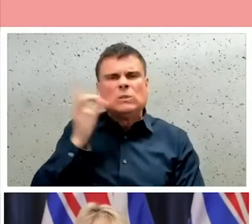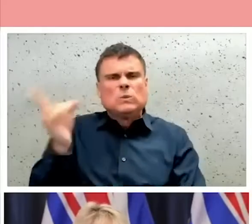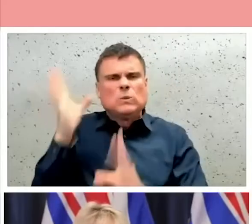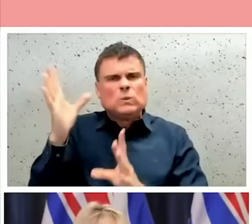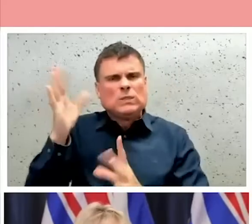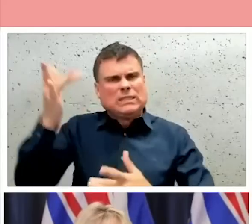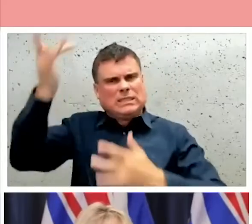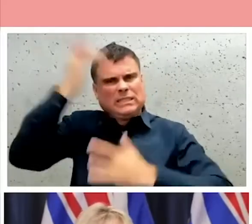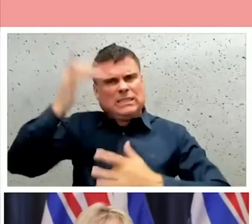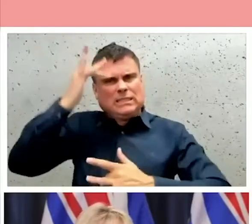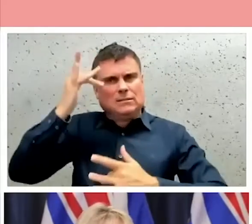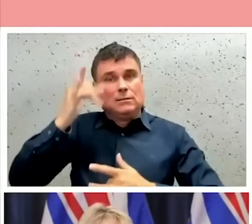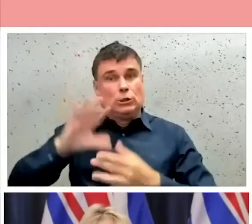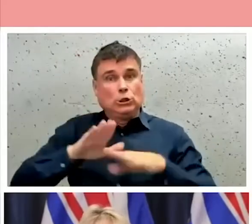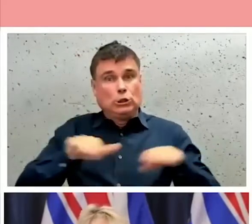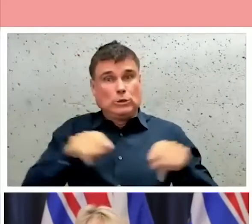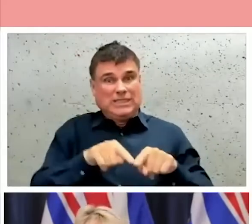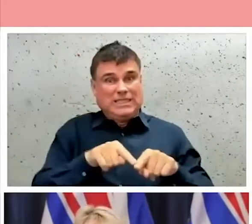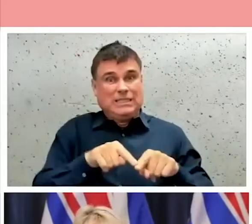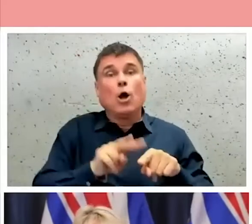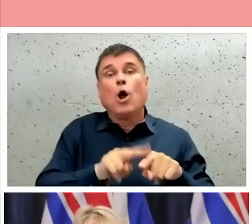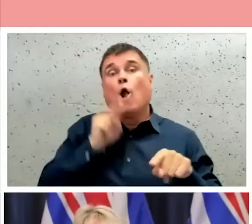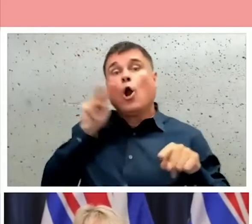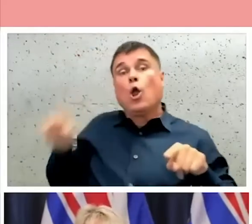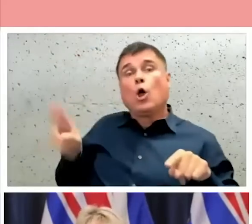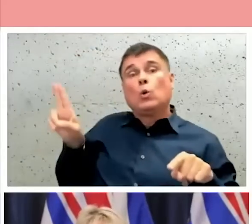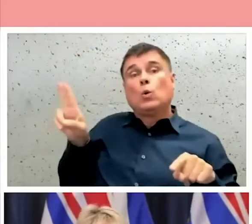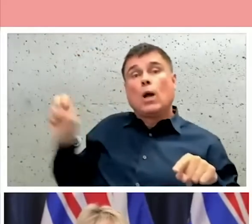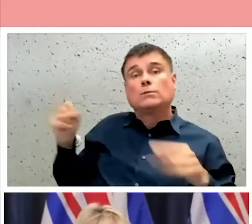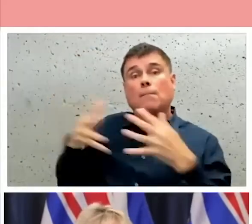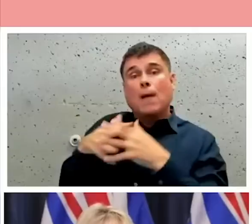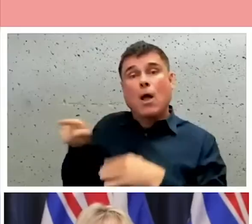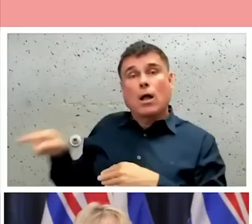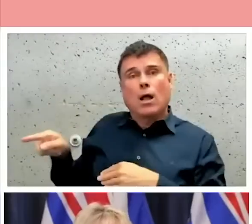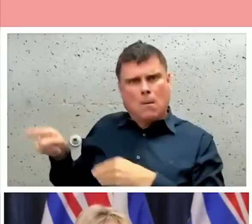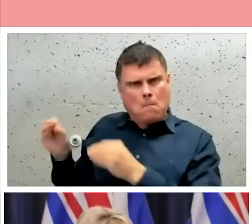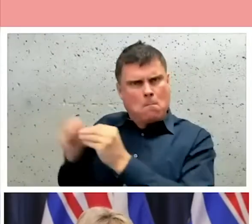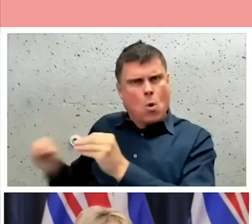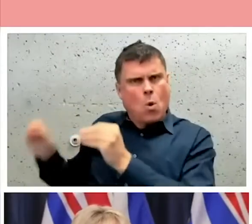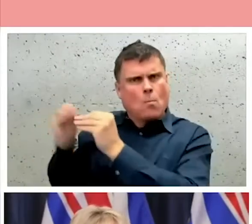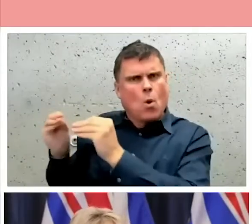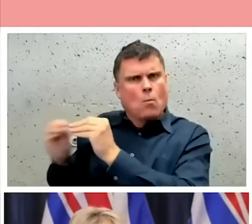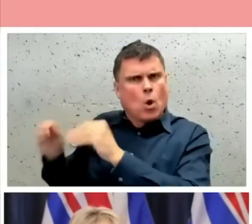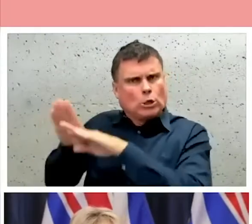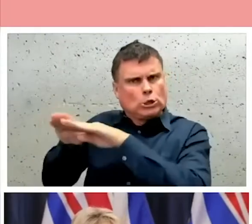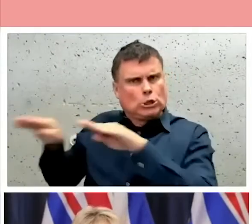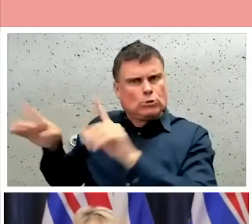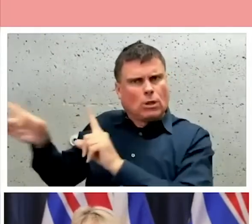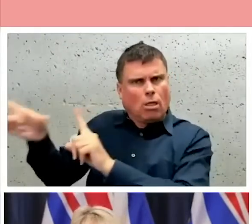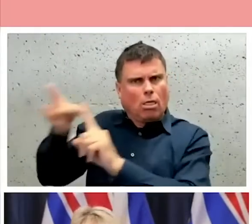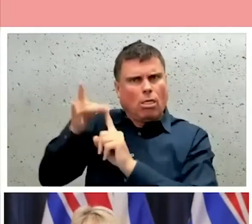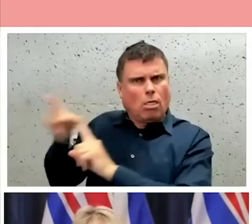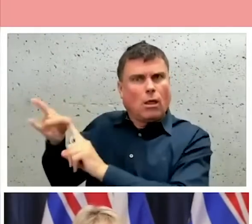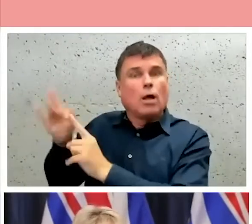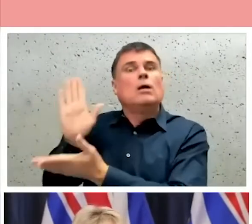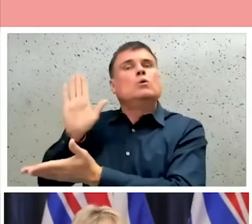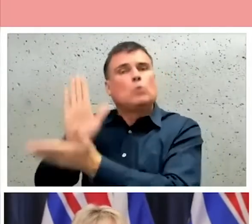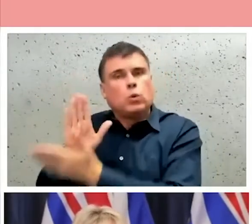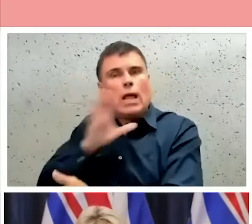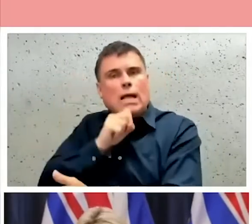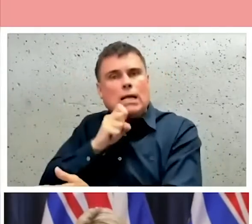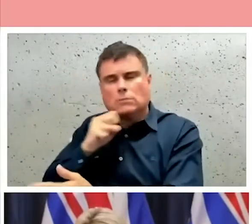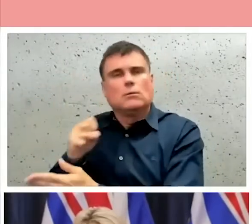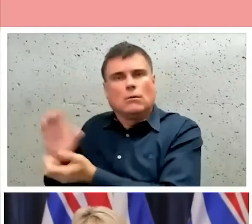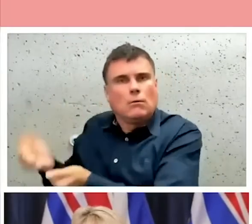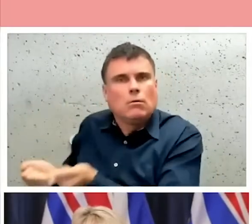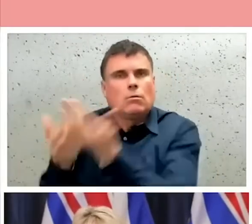there was a dramatic increase in hospitalization in school-age children. We have not, thankfully, seen that here in BC,